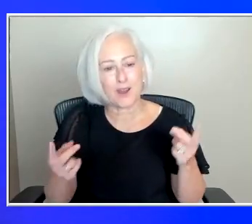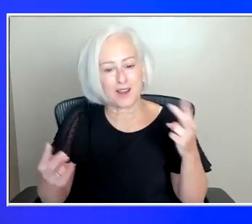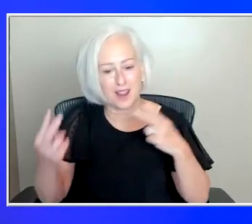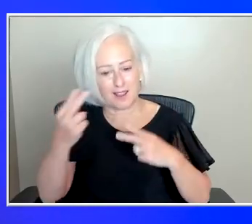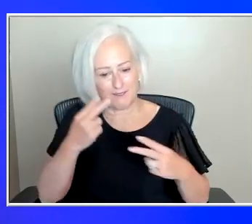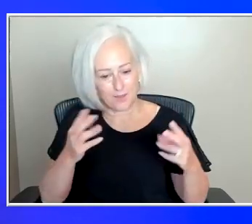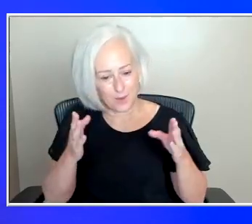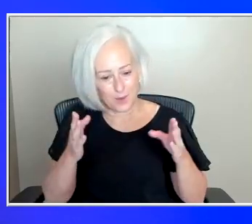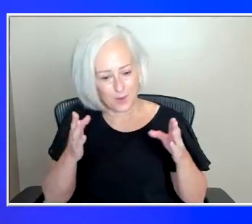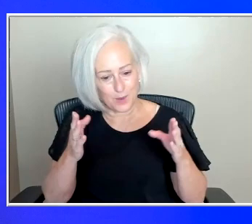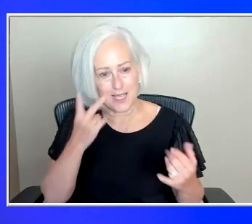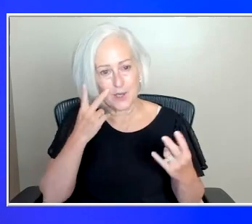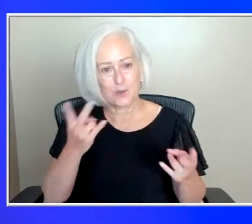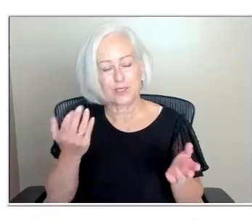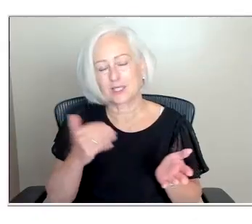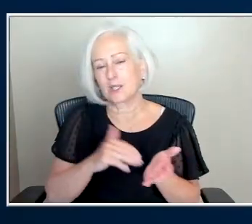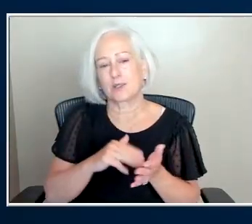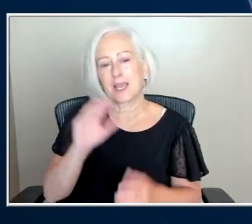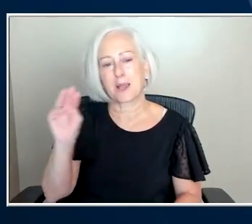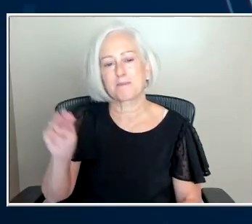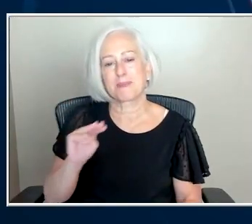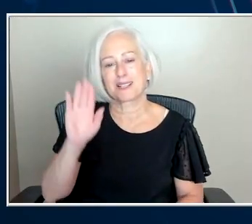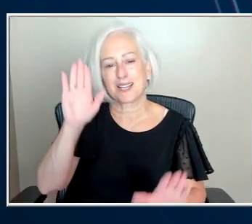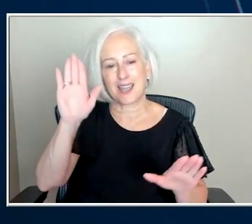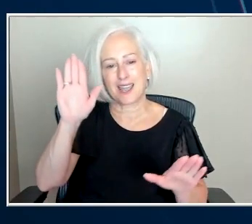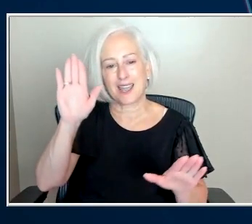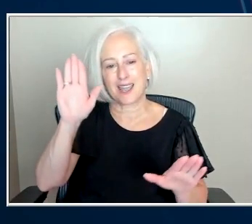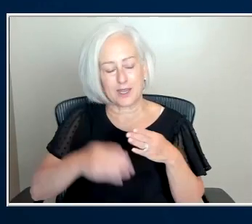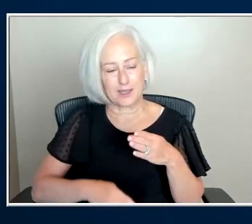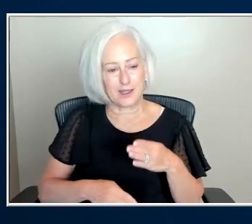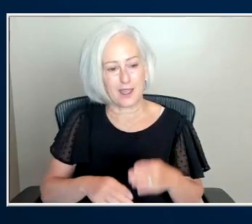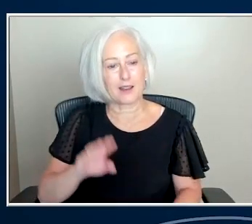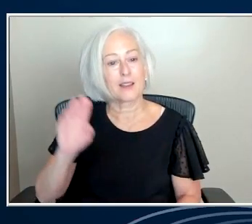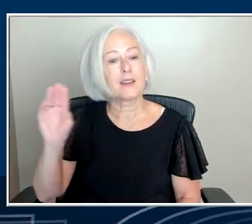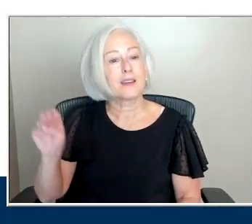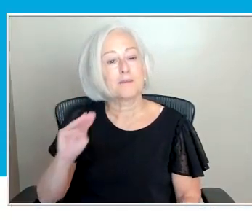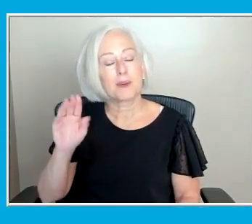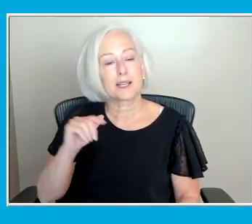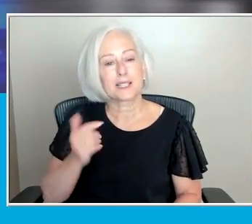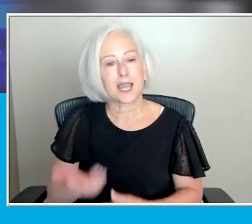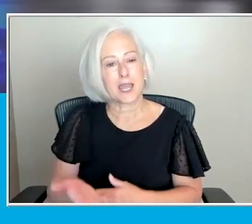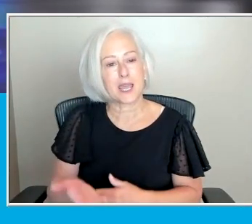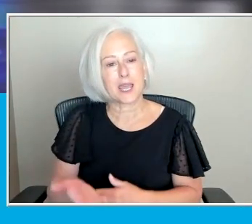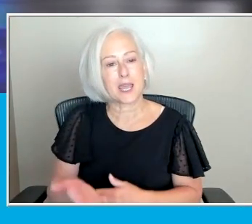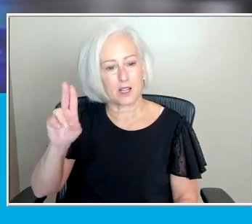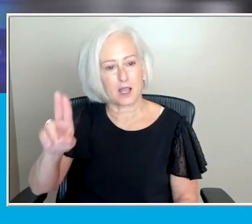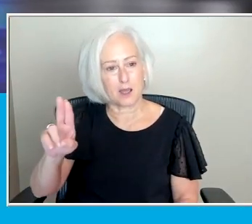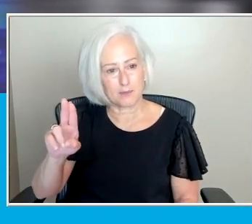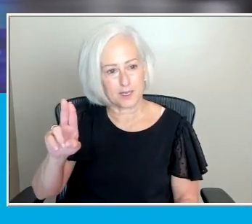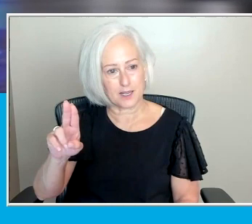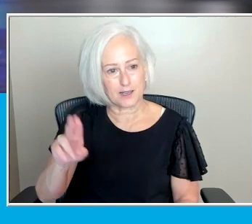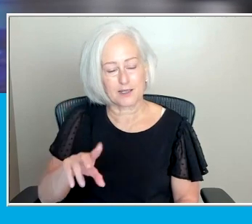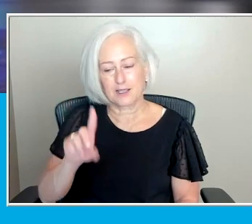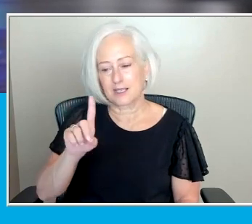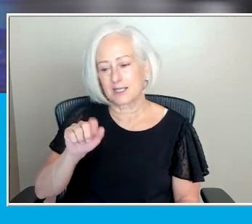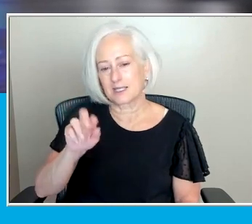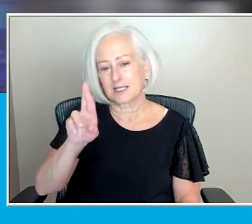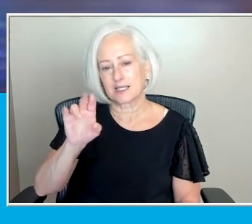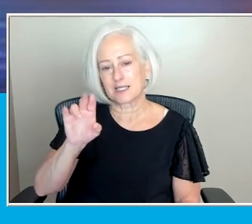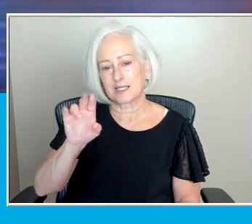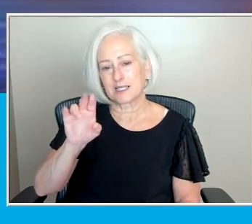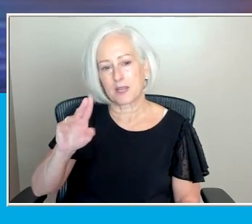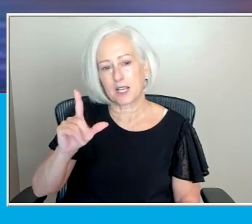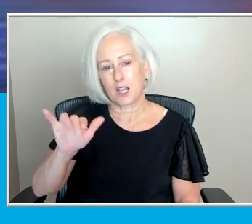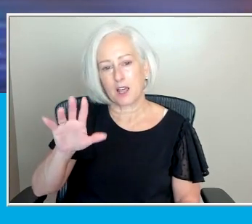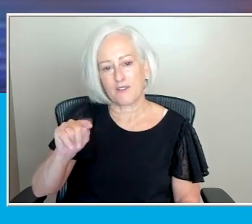We'll see you back here Monday. Have a great weekend. Coming up Monday on the Morning Medical Update, Darren McLaughlin's doctors knew he had cancer,